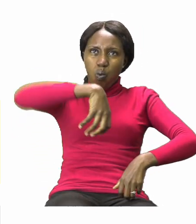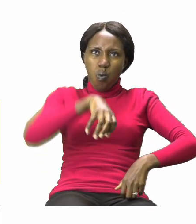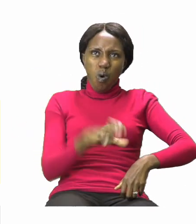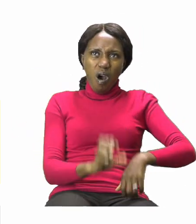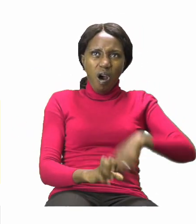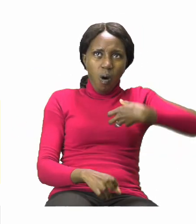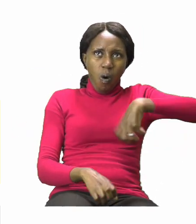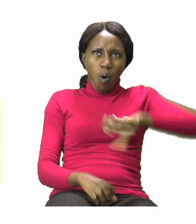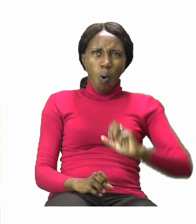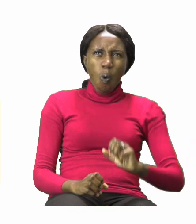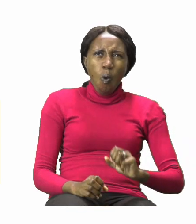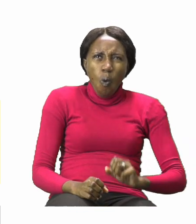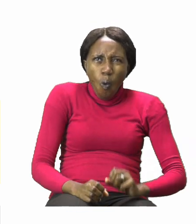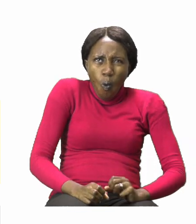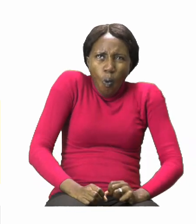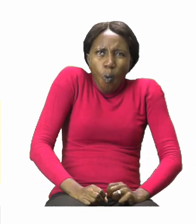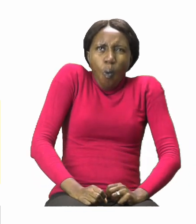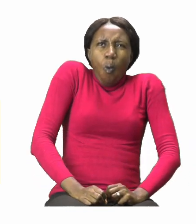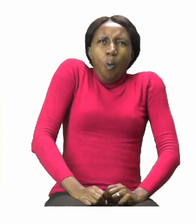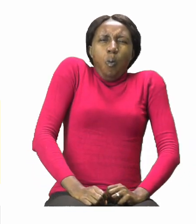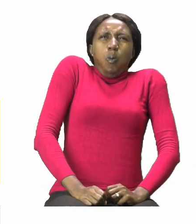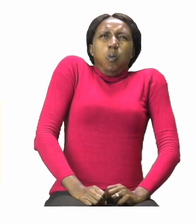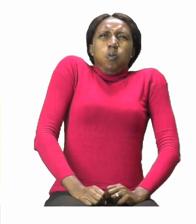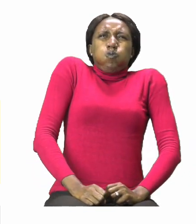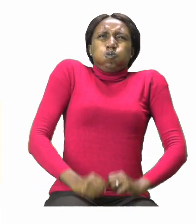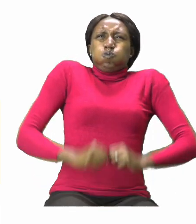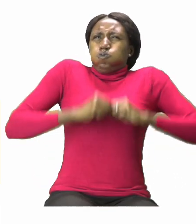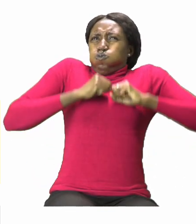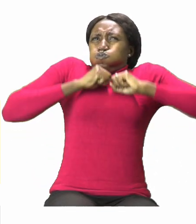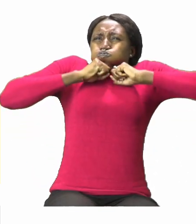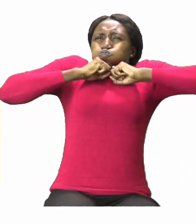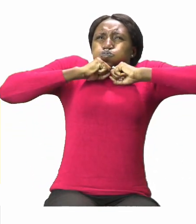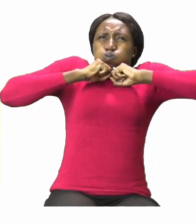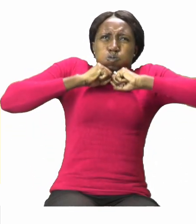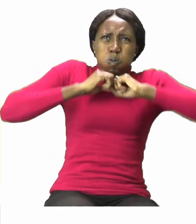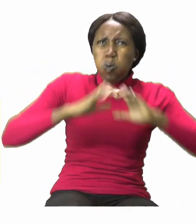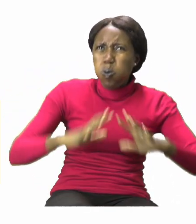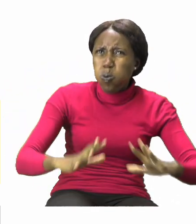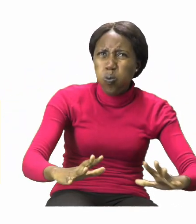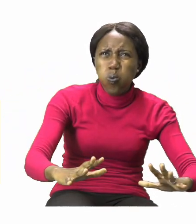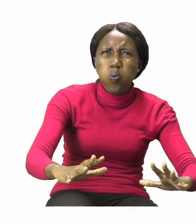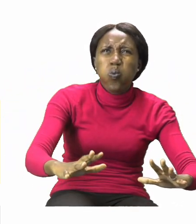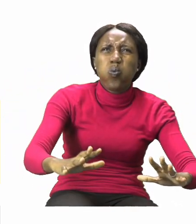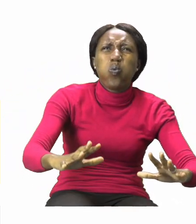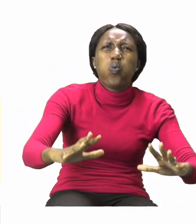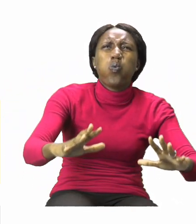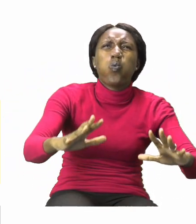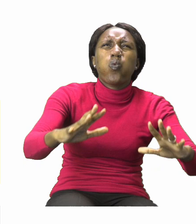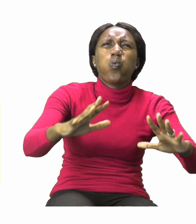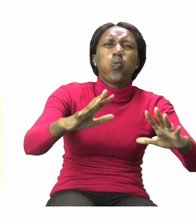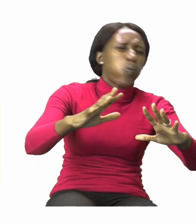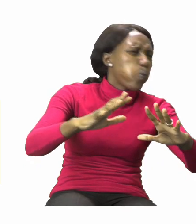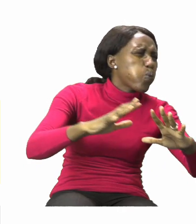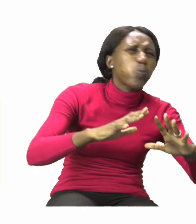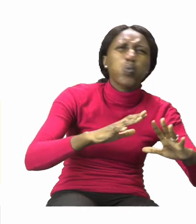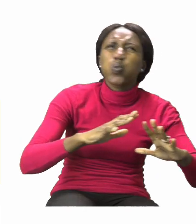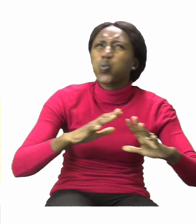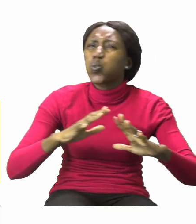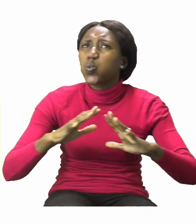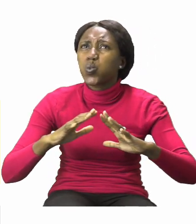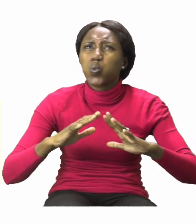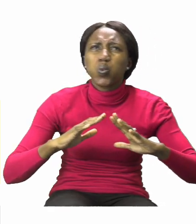huff and puff, and he blew